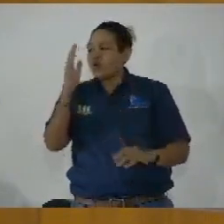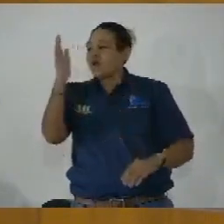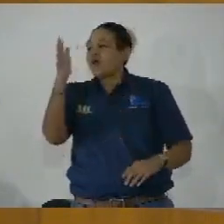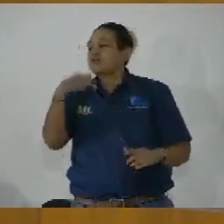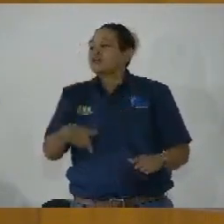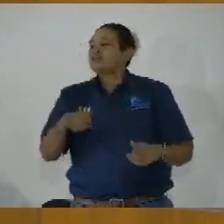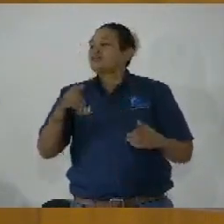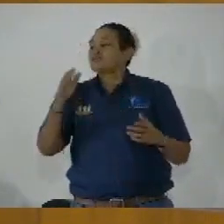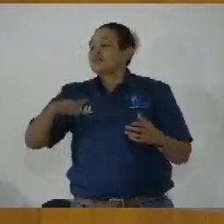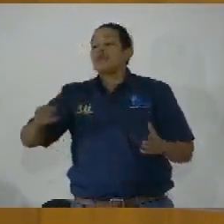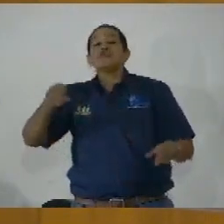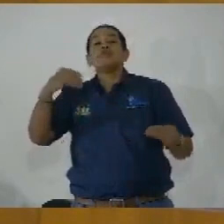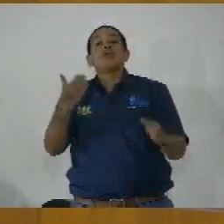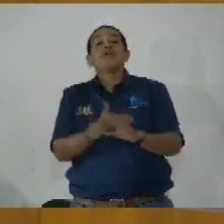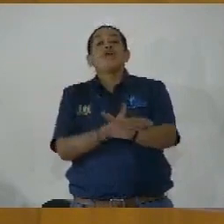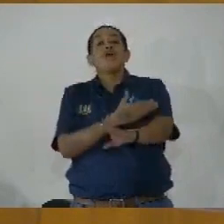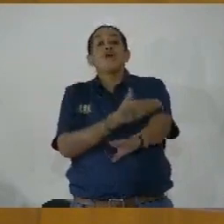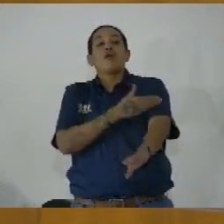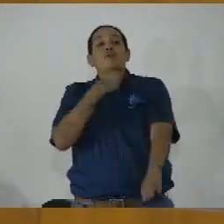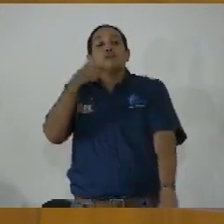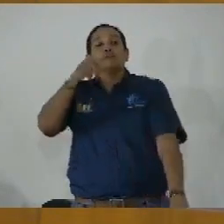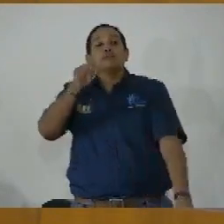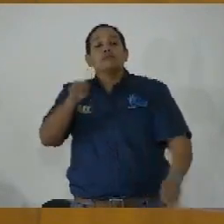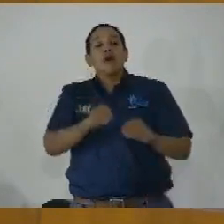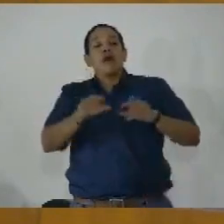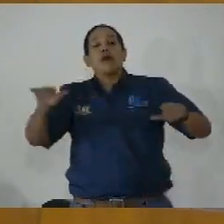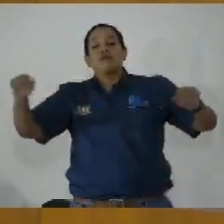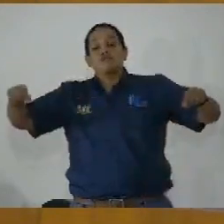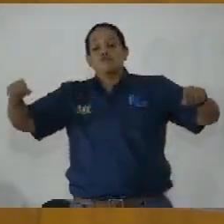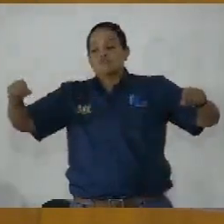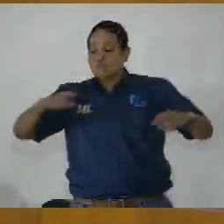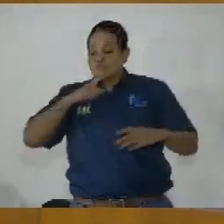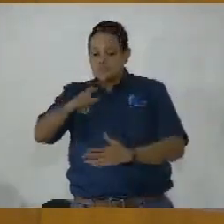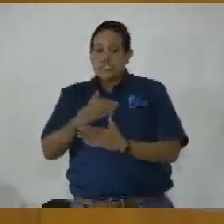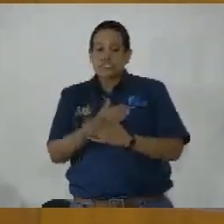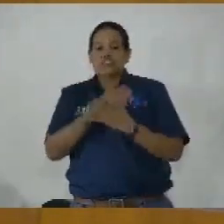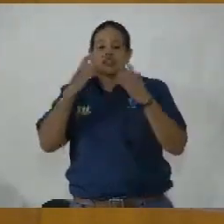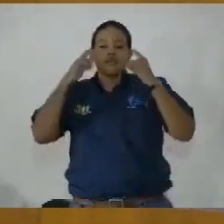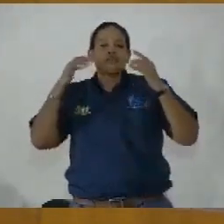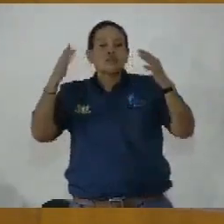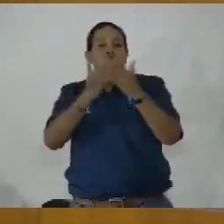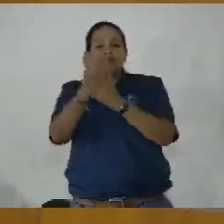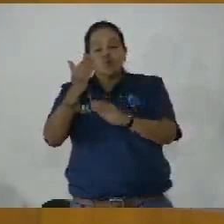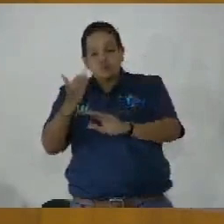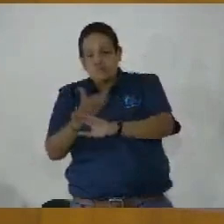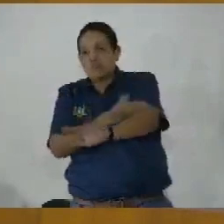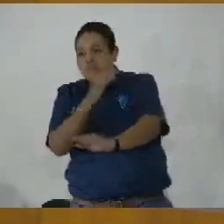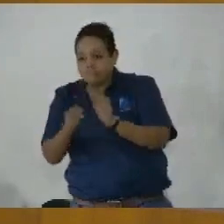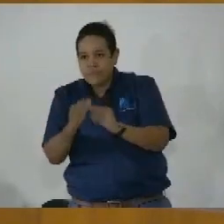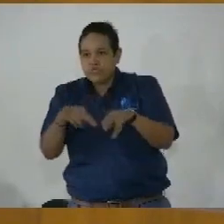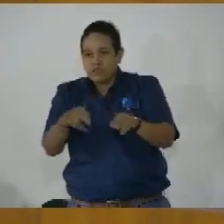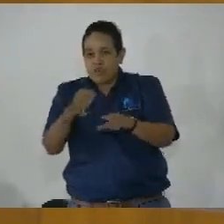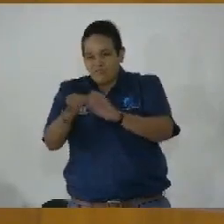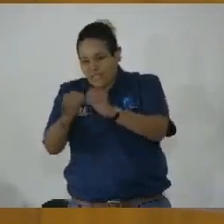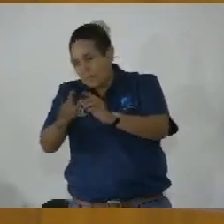this update on, yes, implementing the Shared Prosperity through Accelerated Road Network